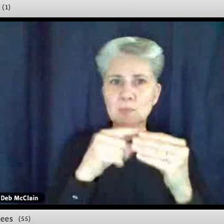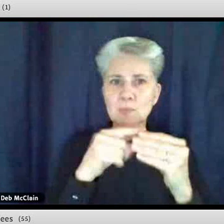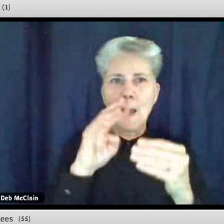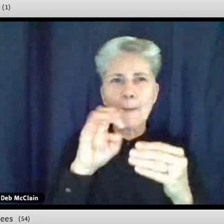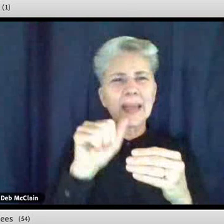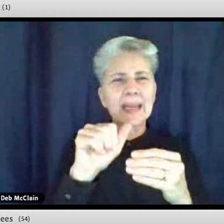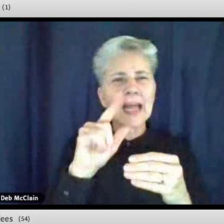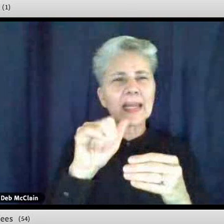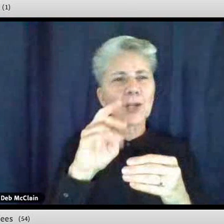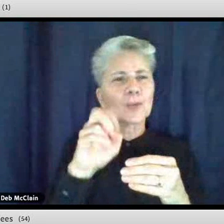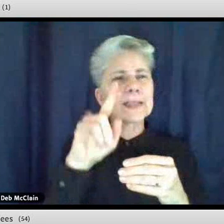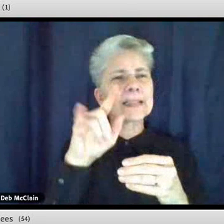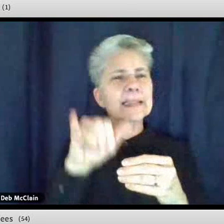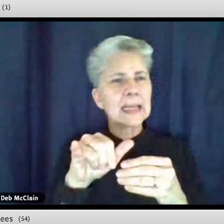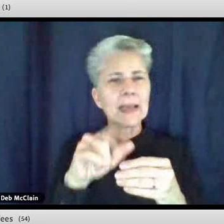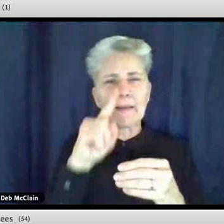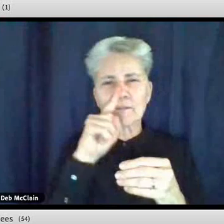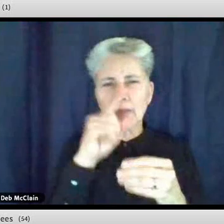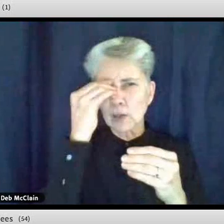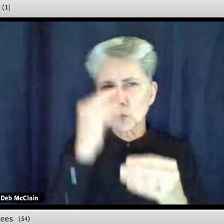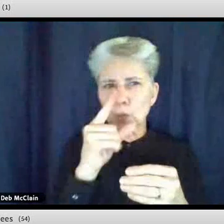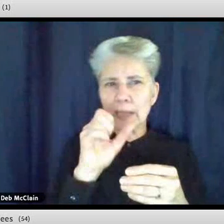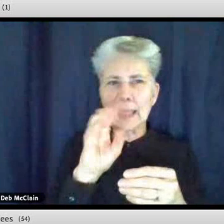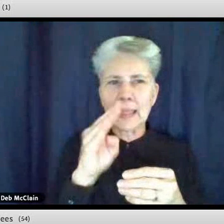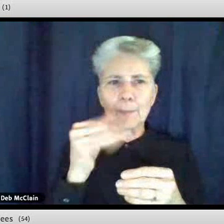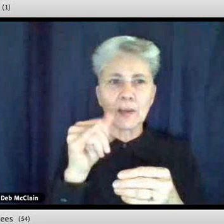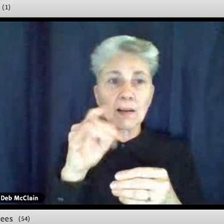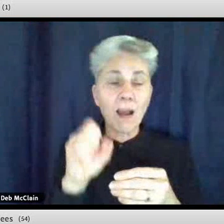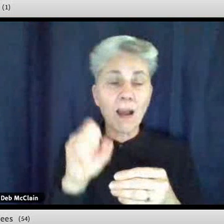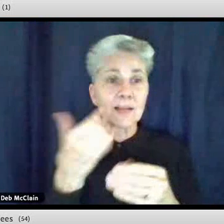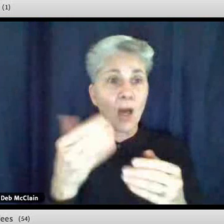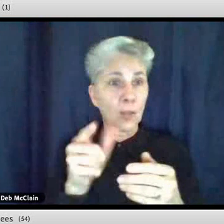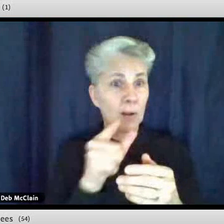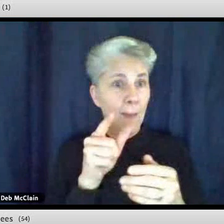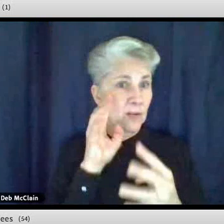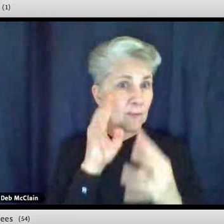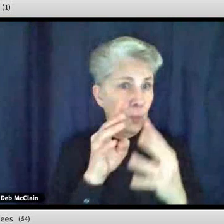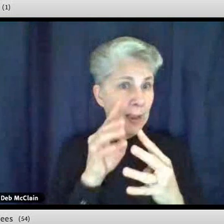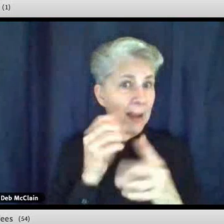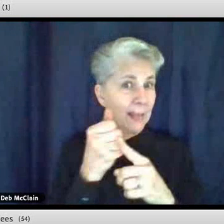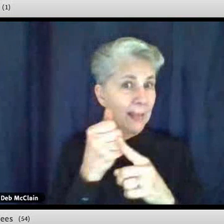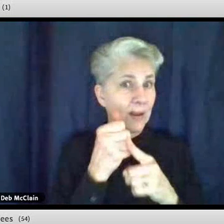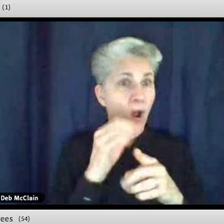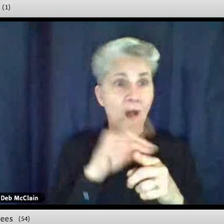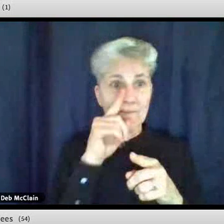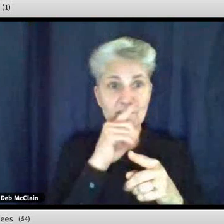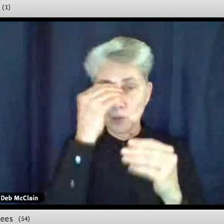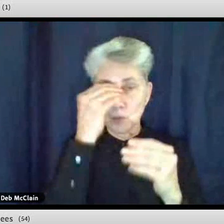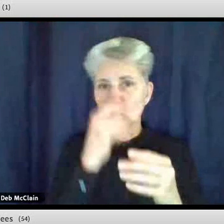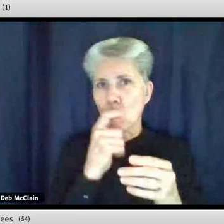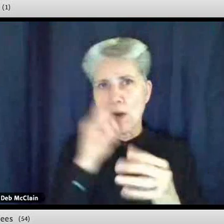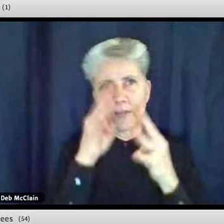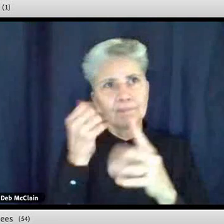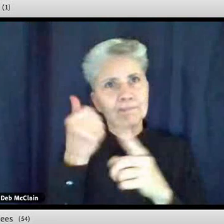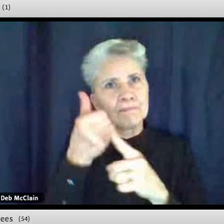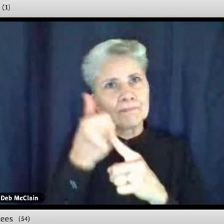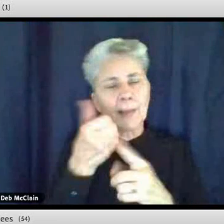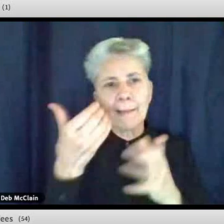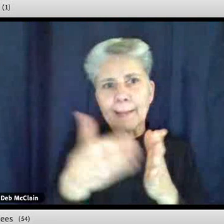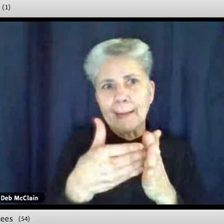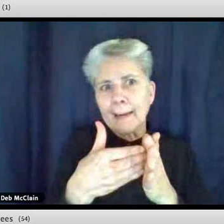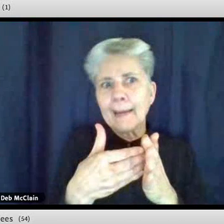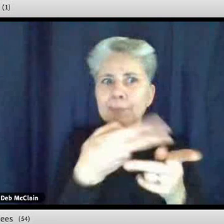Okay, so these are some training sites where you can get more information about media literacy, fake news, libguides that other